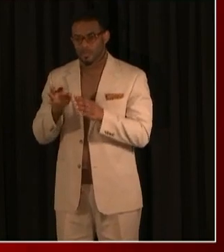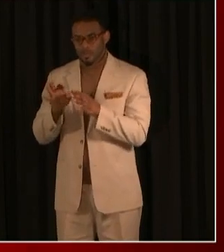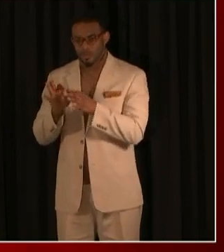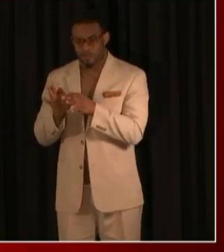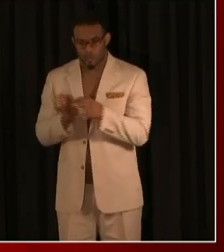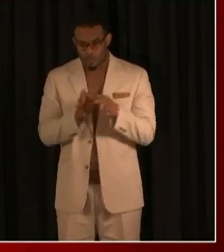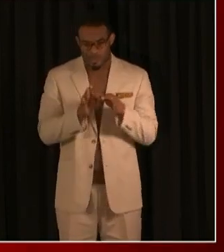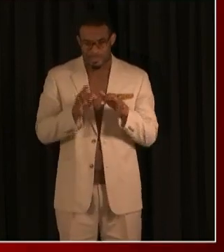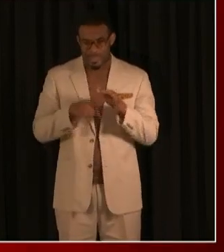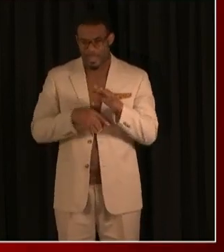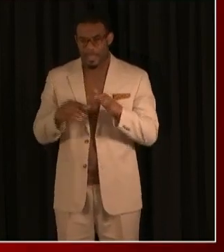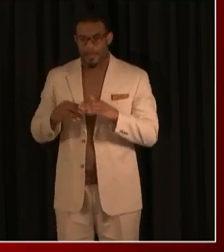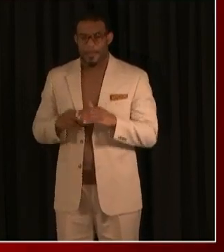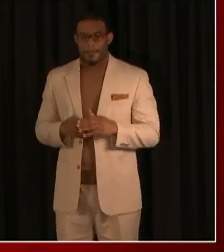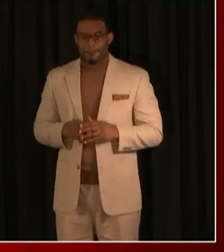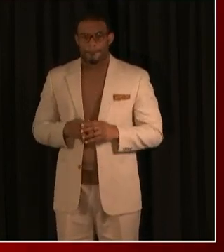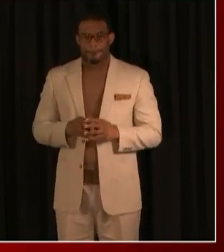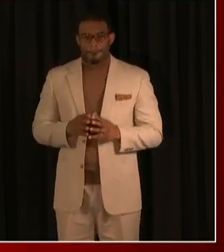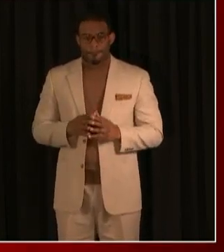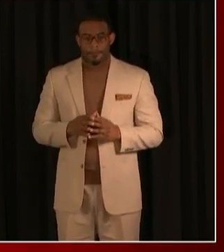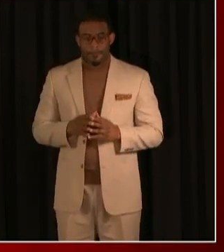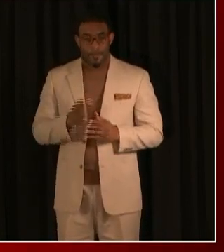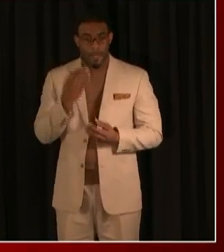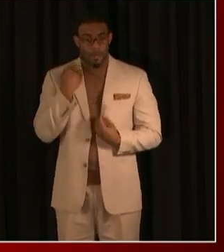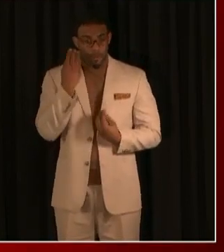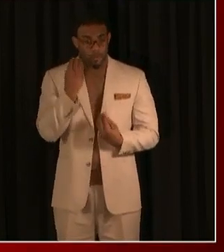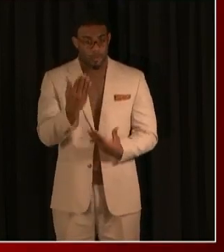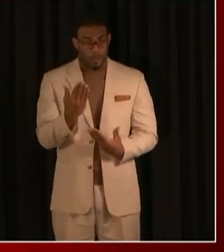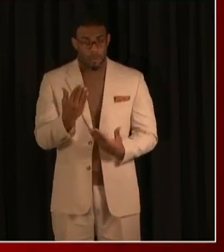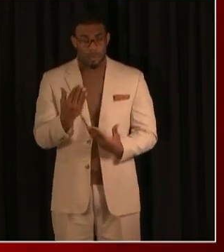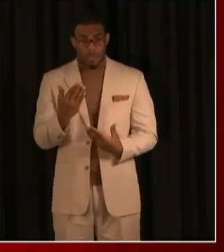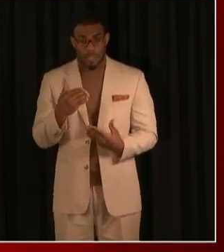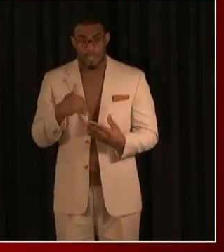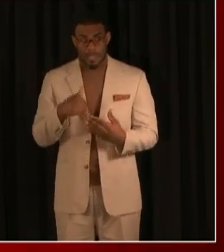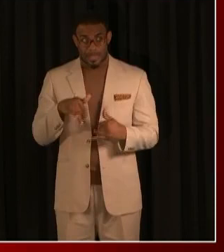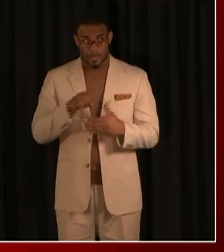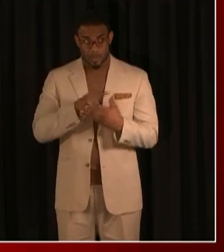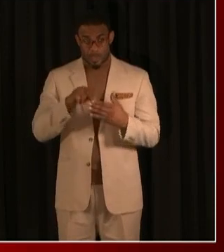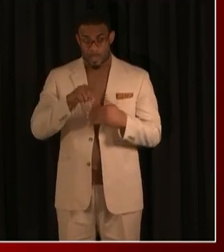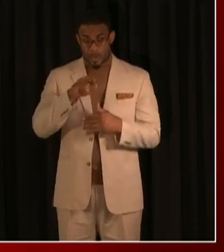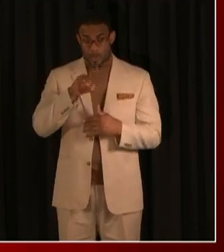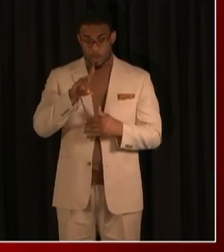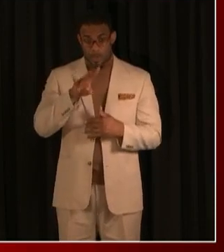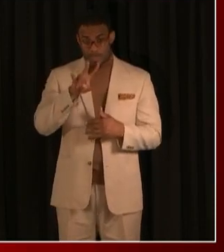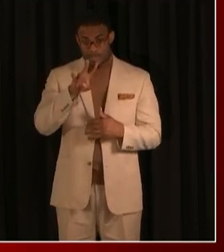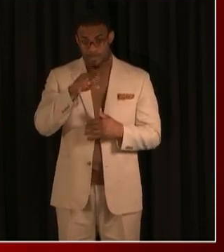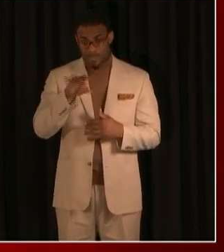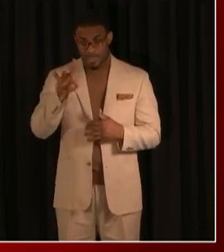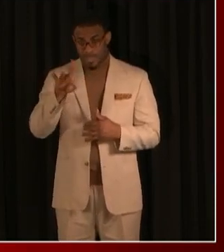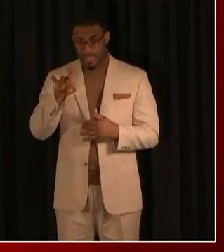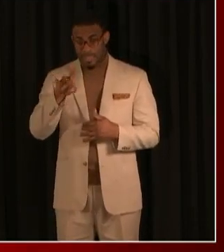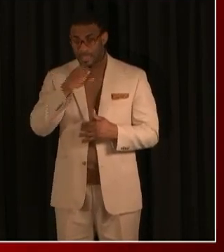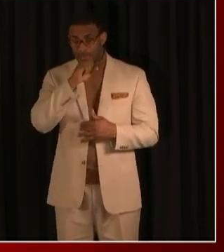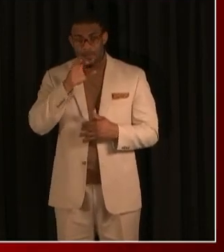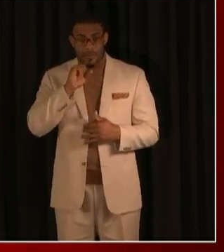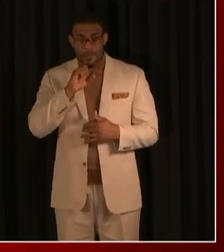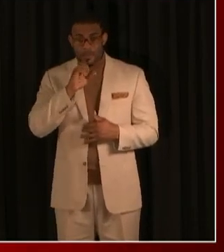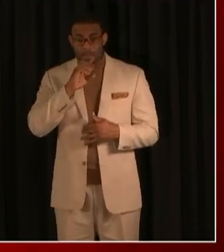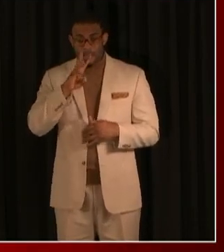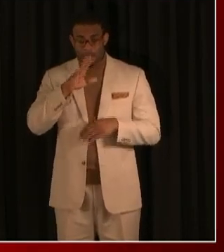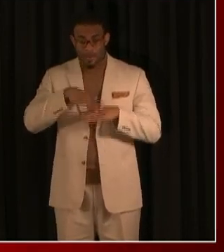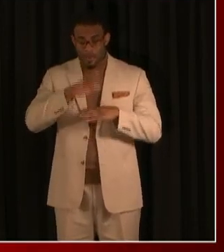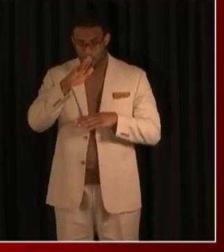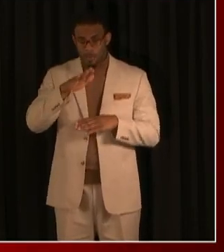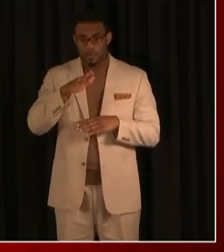them. Done targeted mailers this week in Ward 7 and 8 at seniors 65 and older about